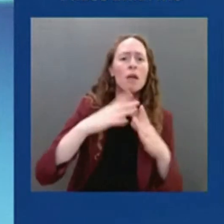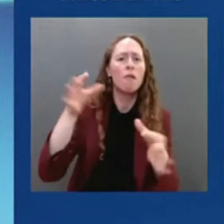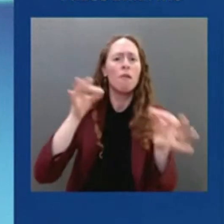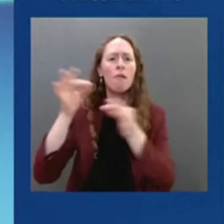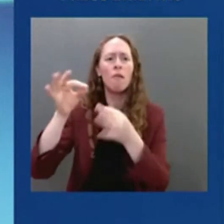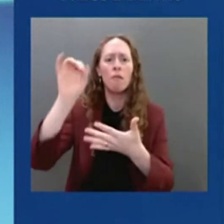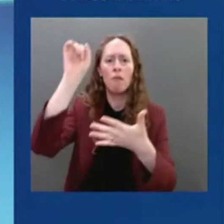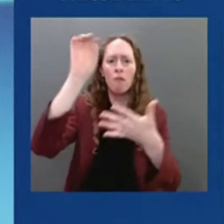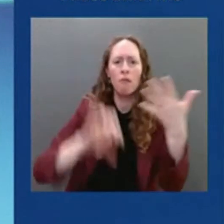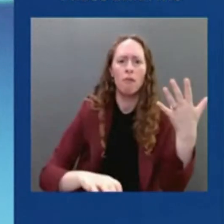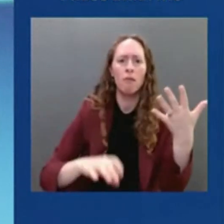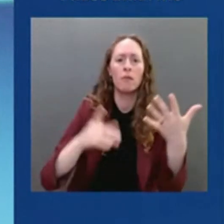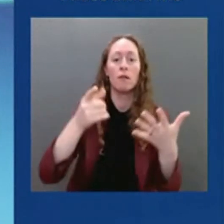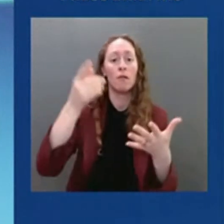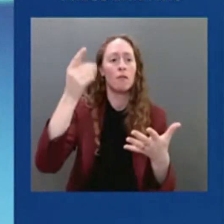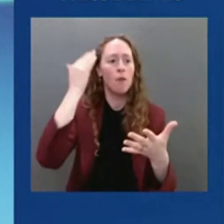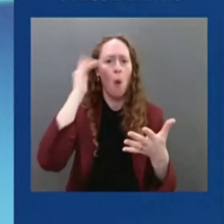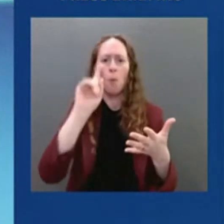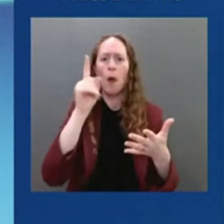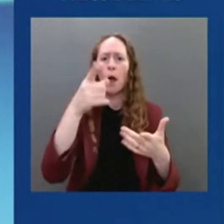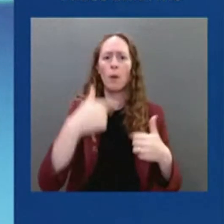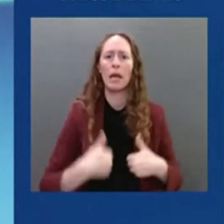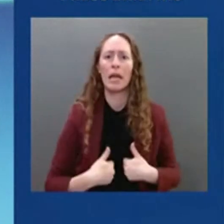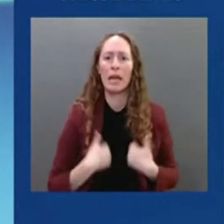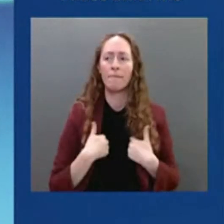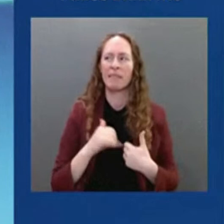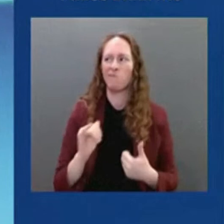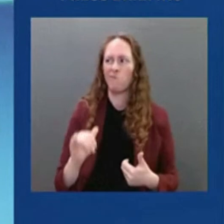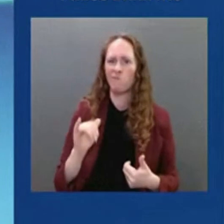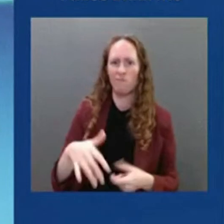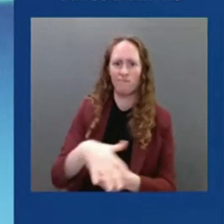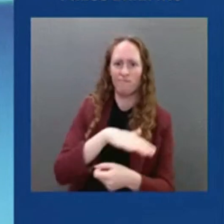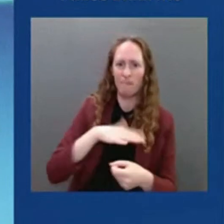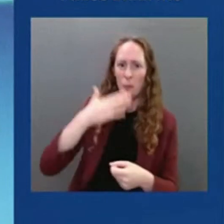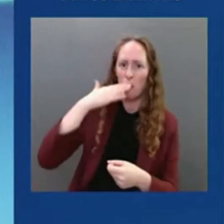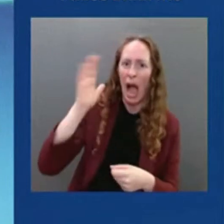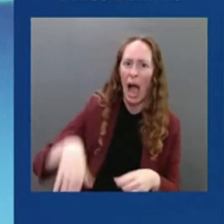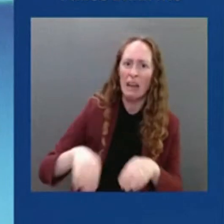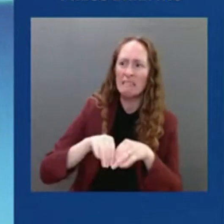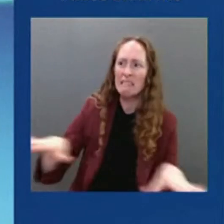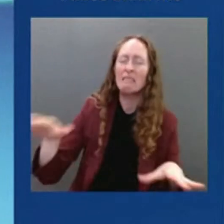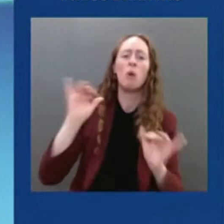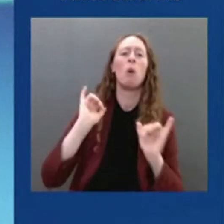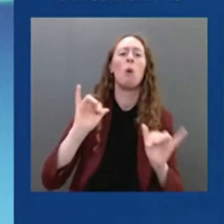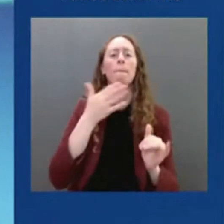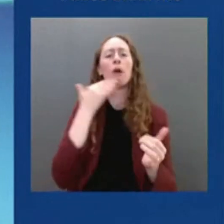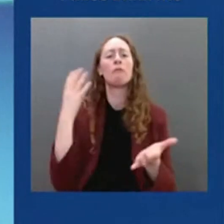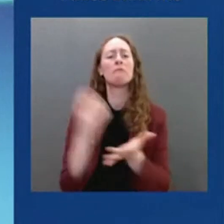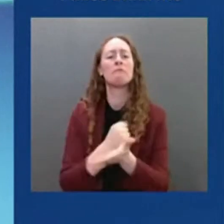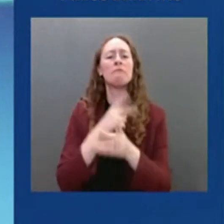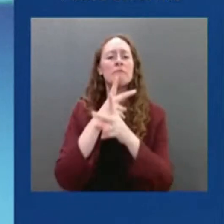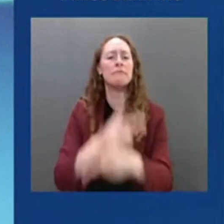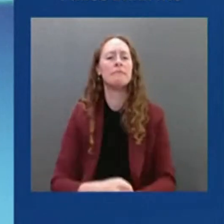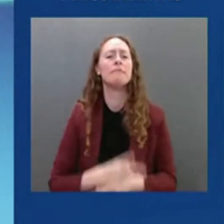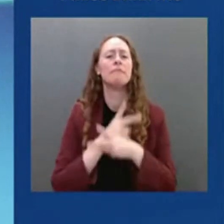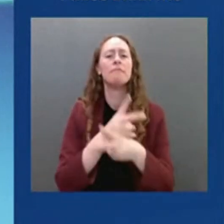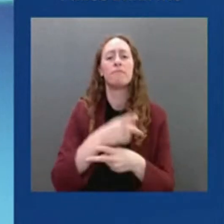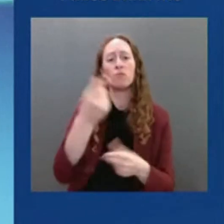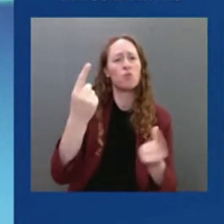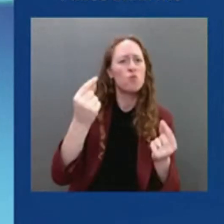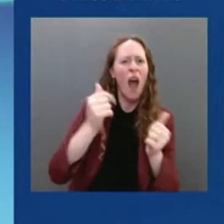covid.gov to find their level of COVID-19 in their community and to find places where masking is available, or masks are